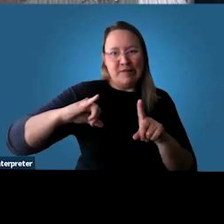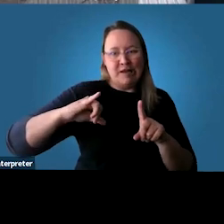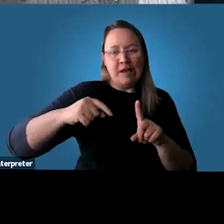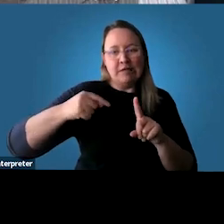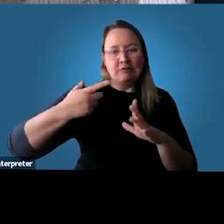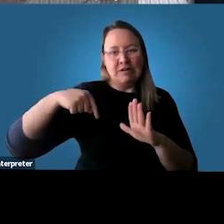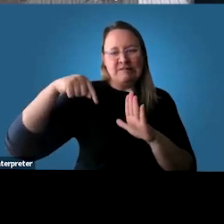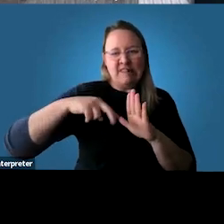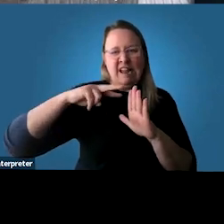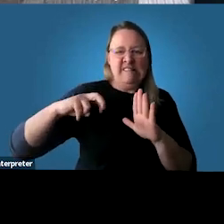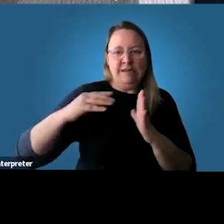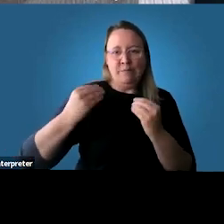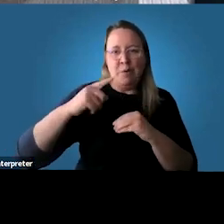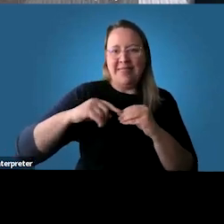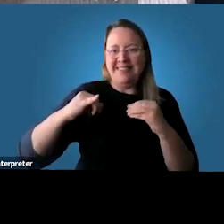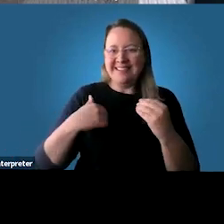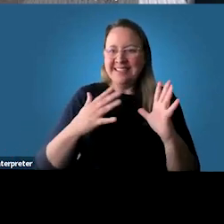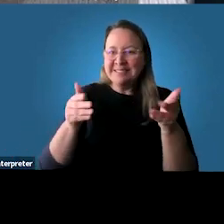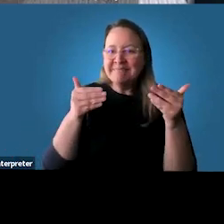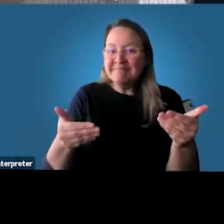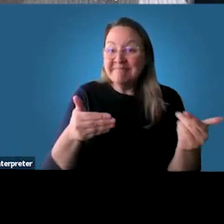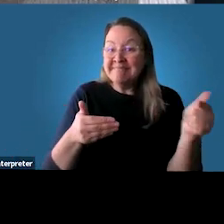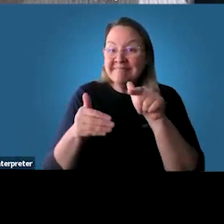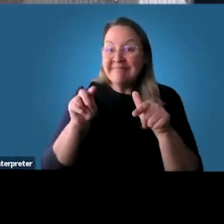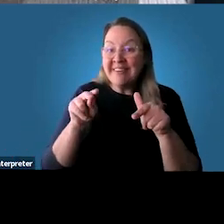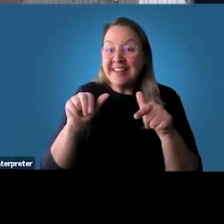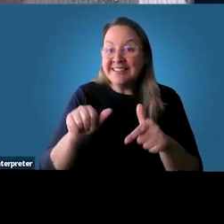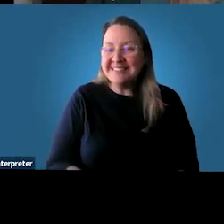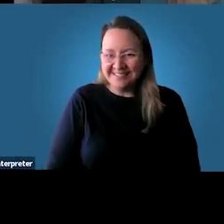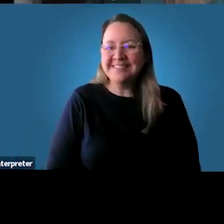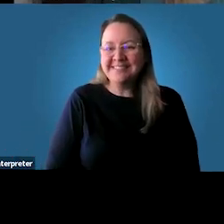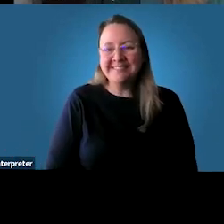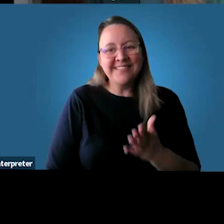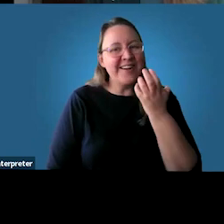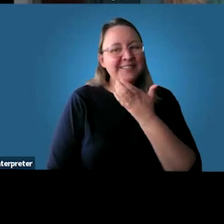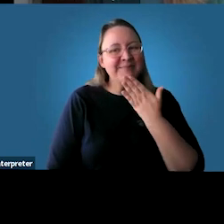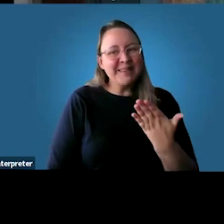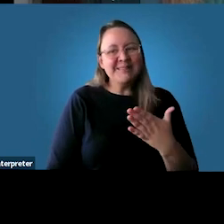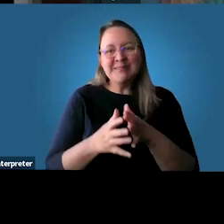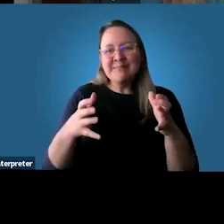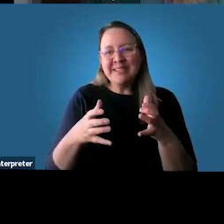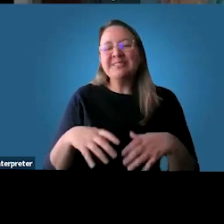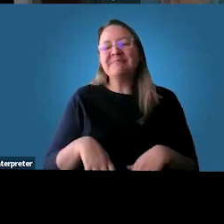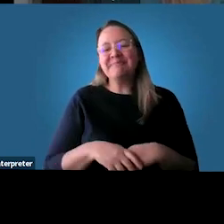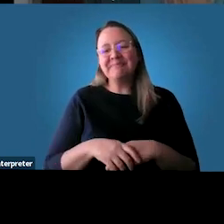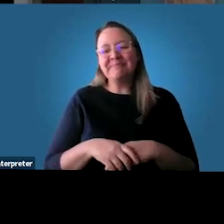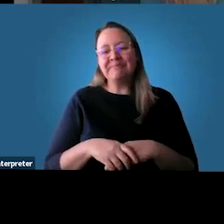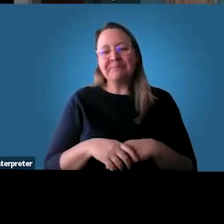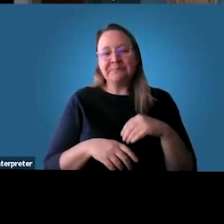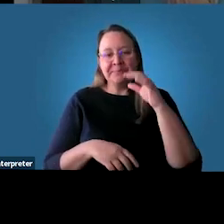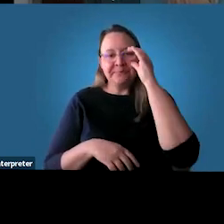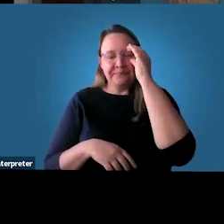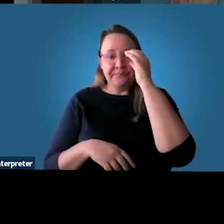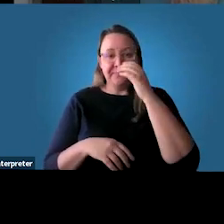bit deeper today. So with that, I'll hand it over to you, Vanessa. Awesome. Thanks so much, Tristan. All right, let me go ahead